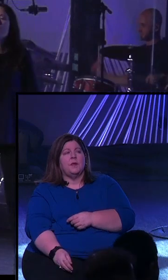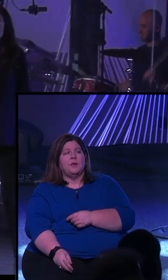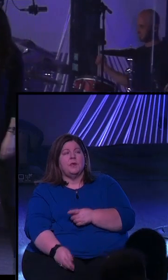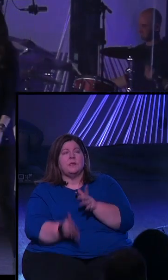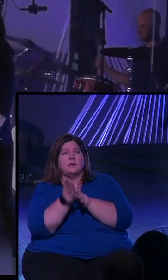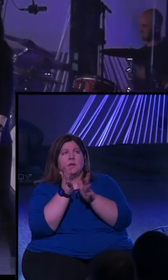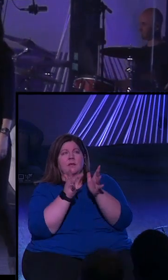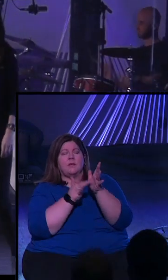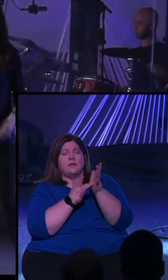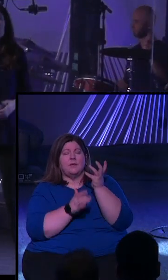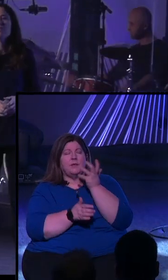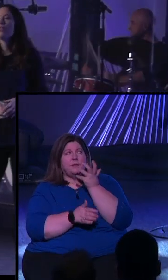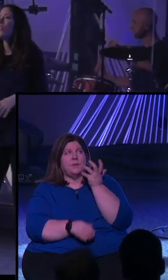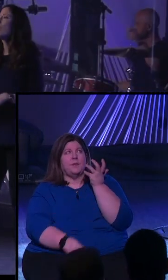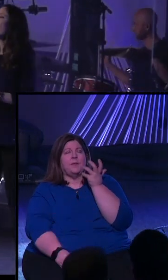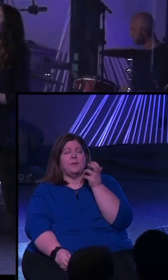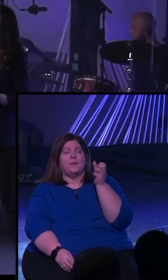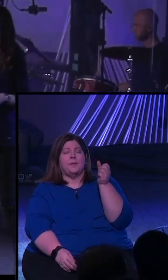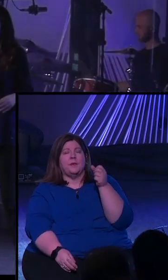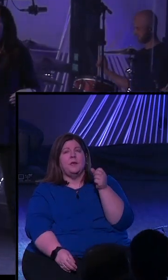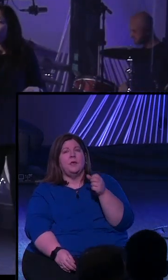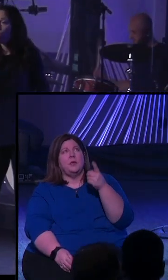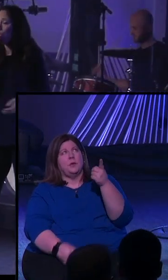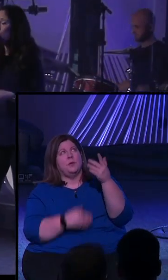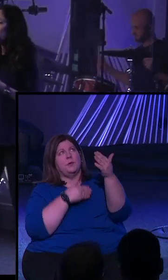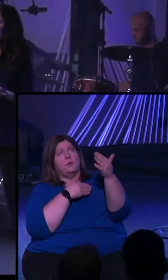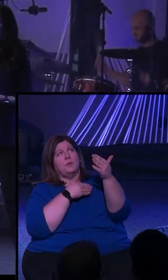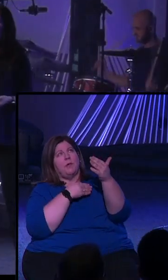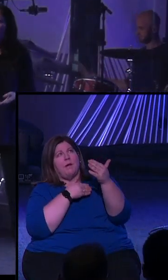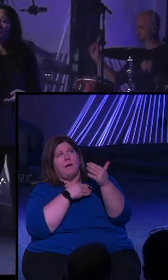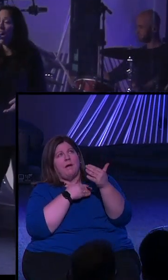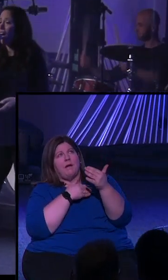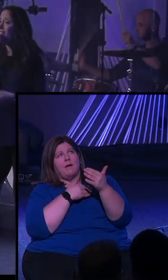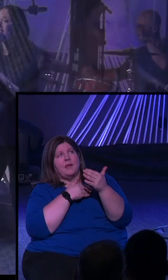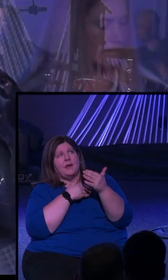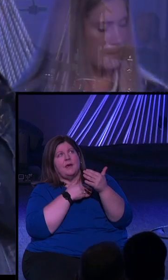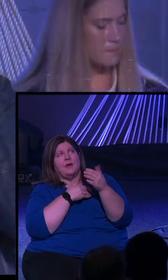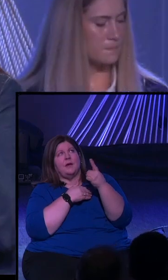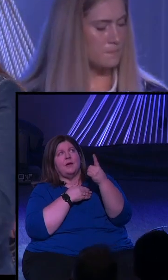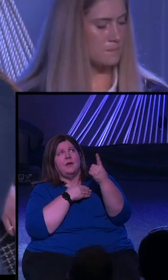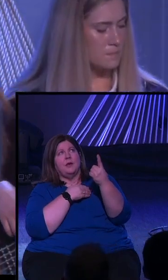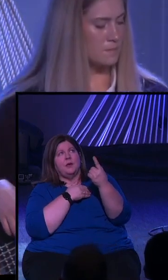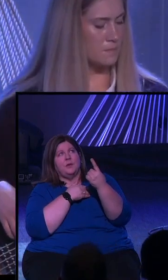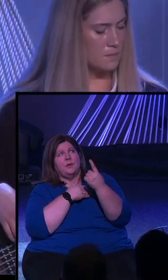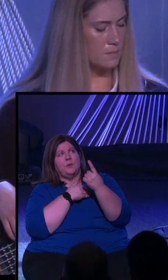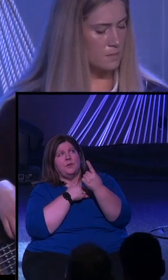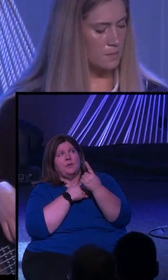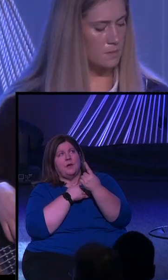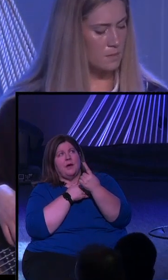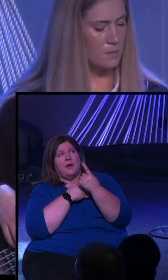you. Jesus, I do. You draw near,